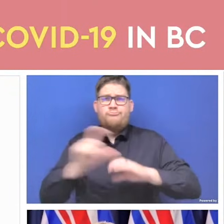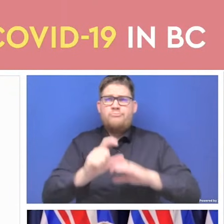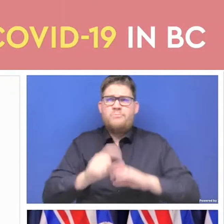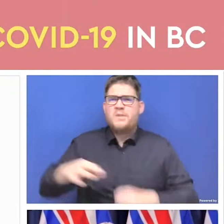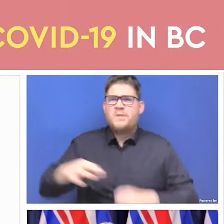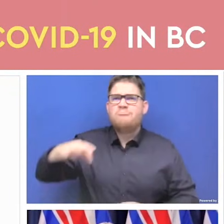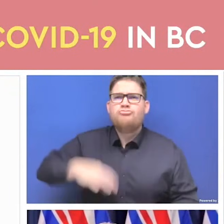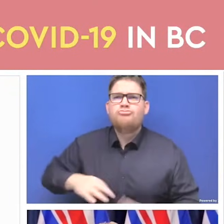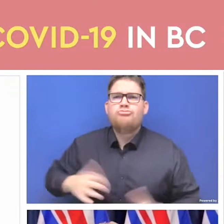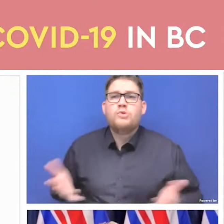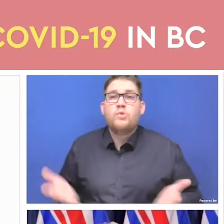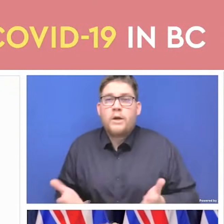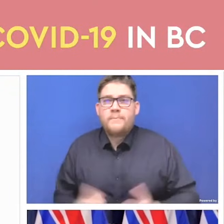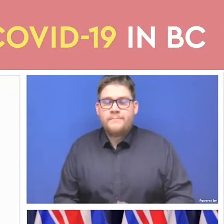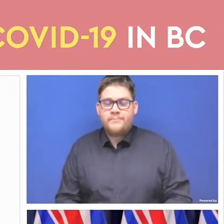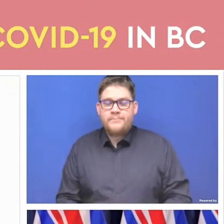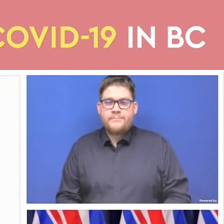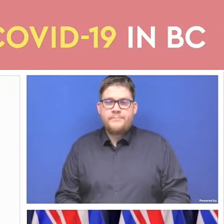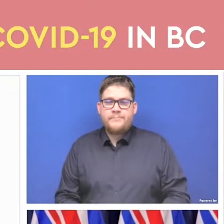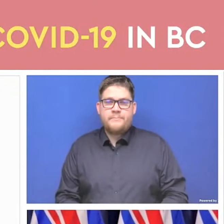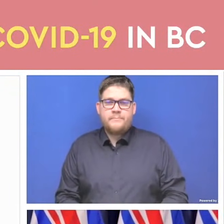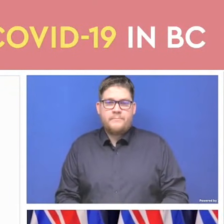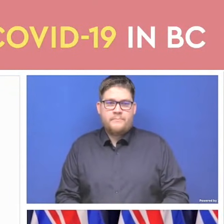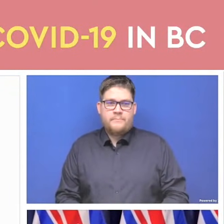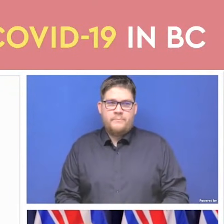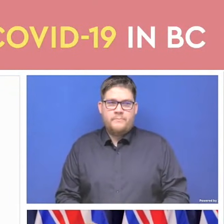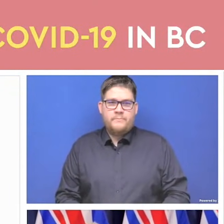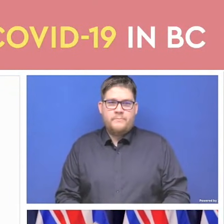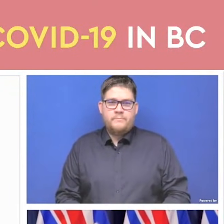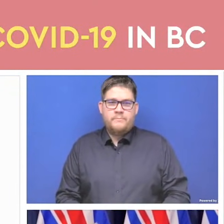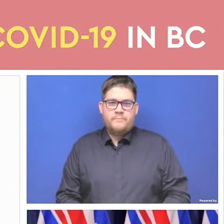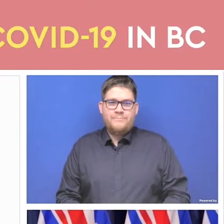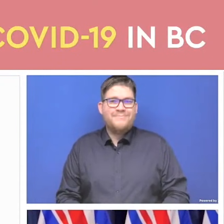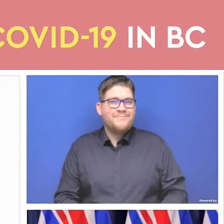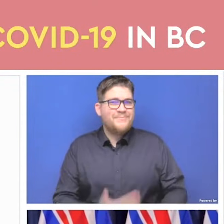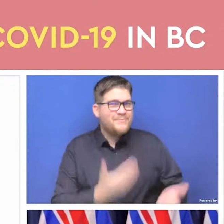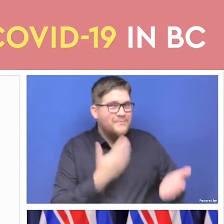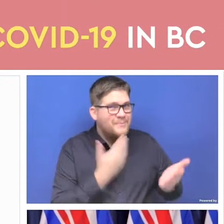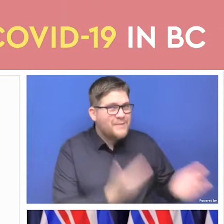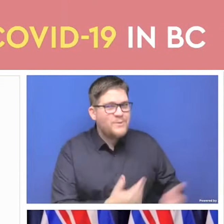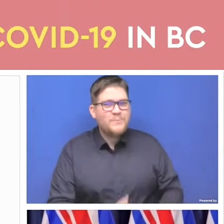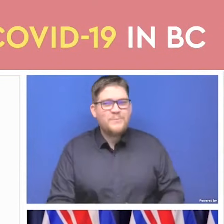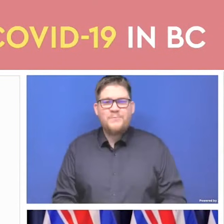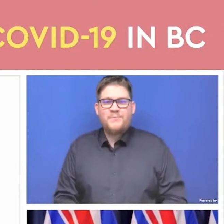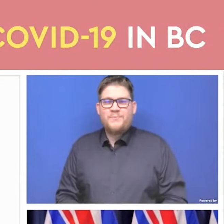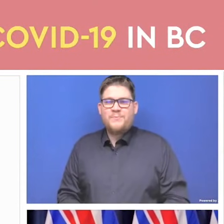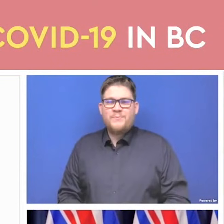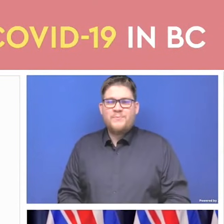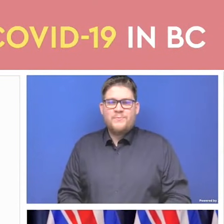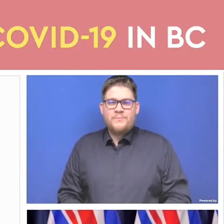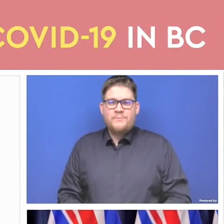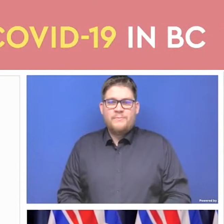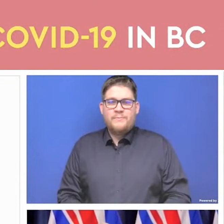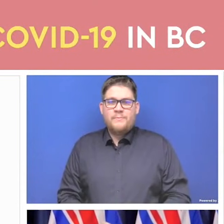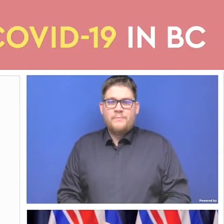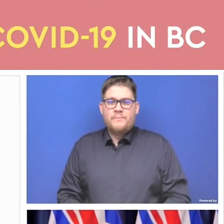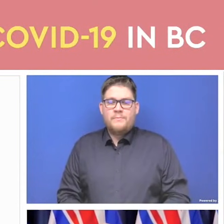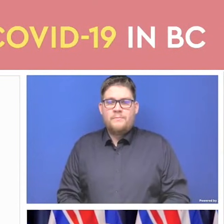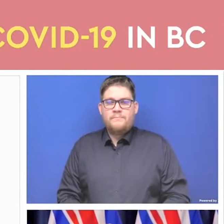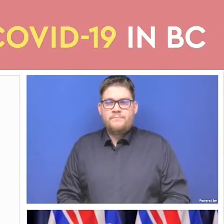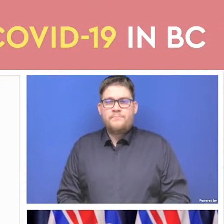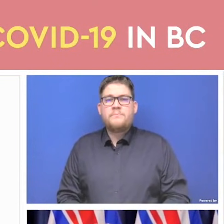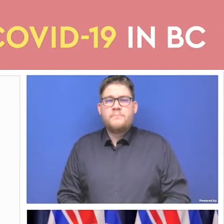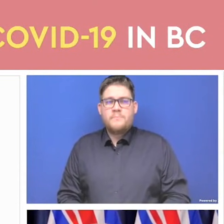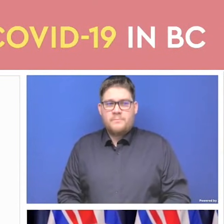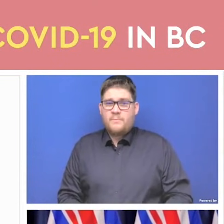Thank you very much. So there's a couple of reasons why we think this is important, and particularly why it's important for us to